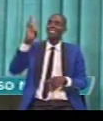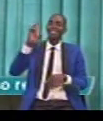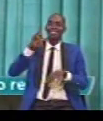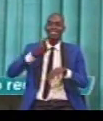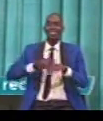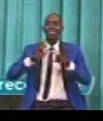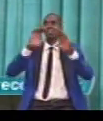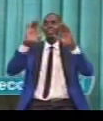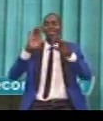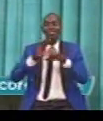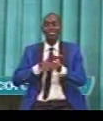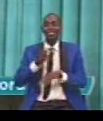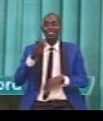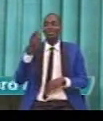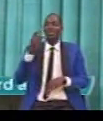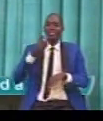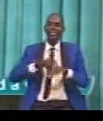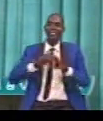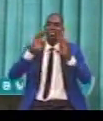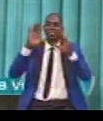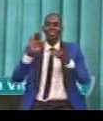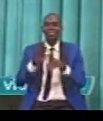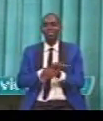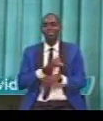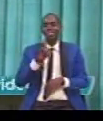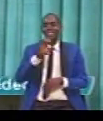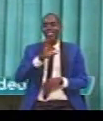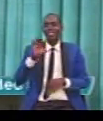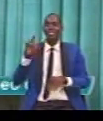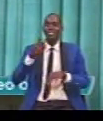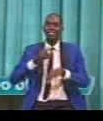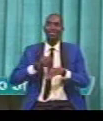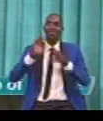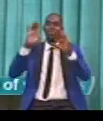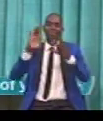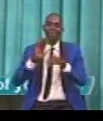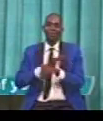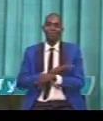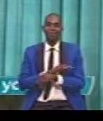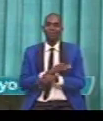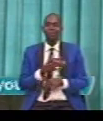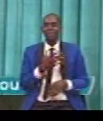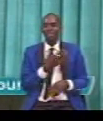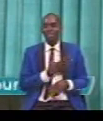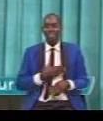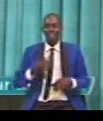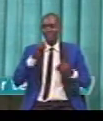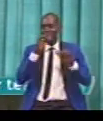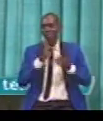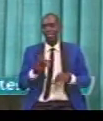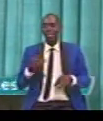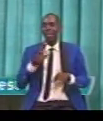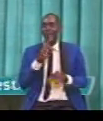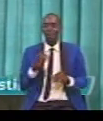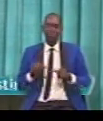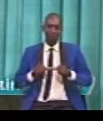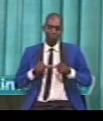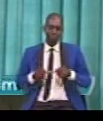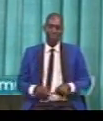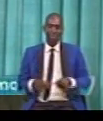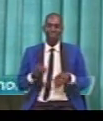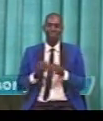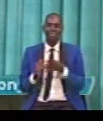tenfold, twelvefold, hundredfold. And the blessings are permanent in Jesus'